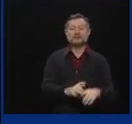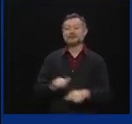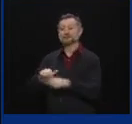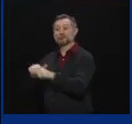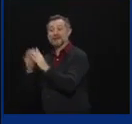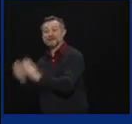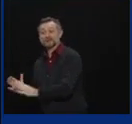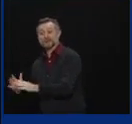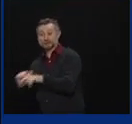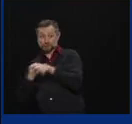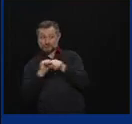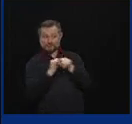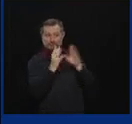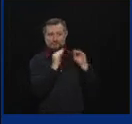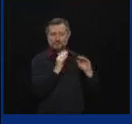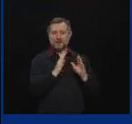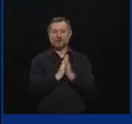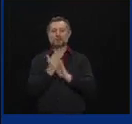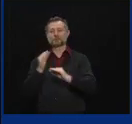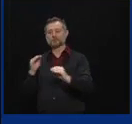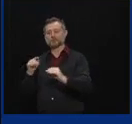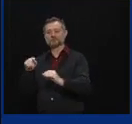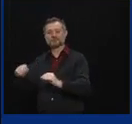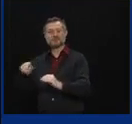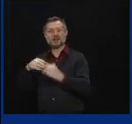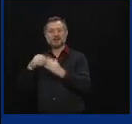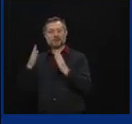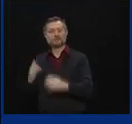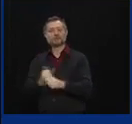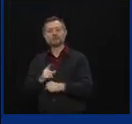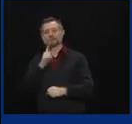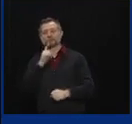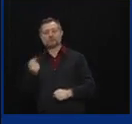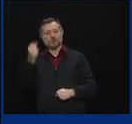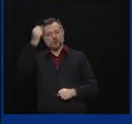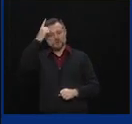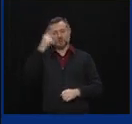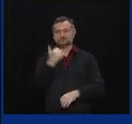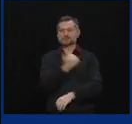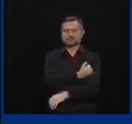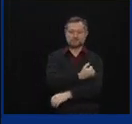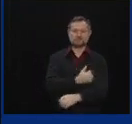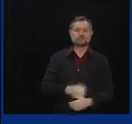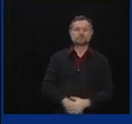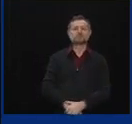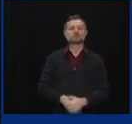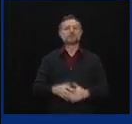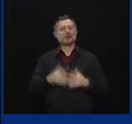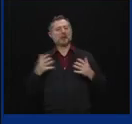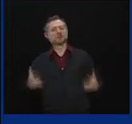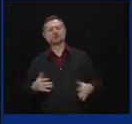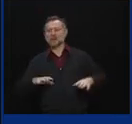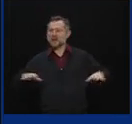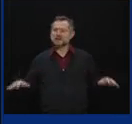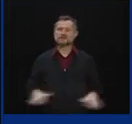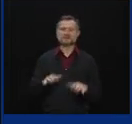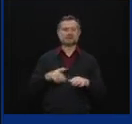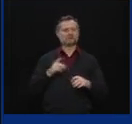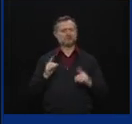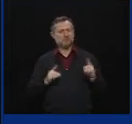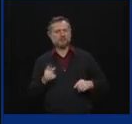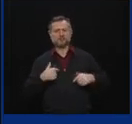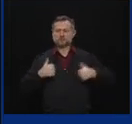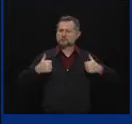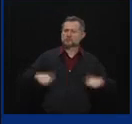they know the importance of the vaccination. There's been a lot of activity out there to dispel the importance